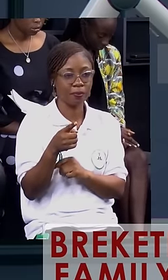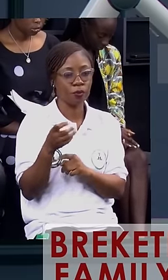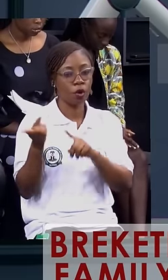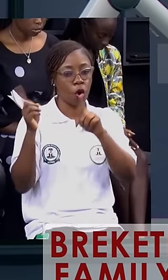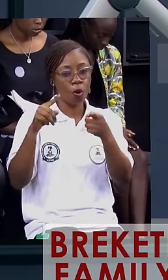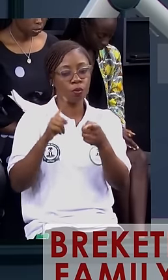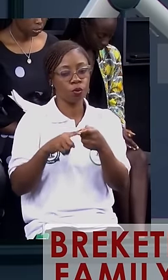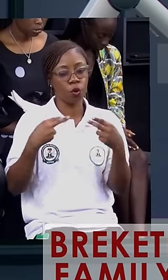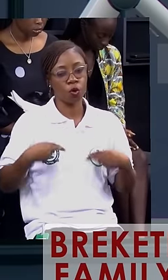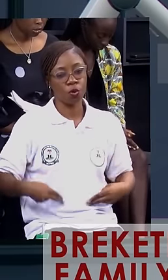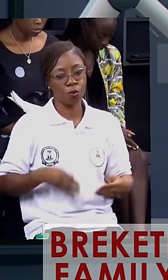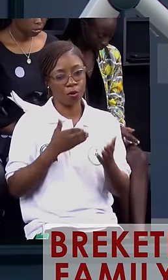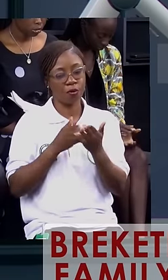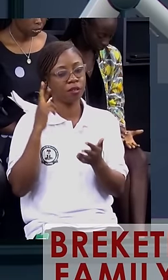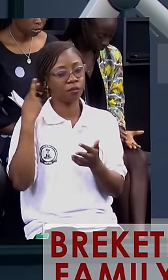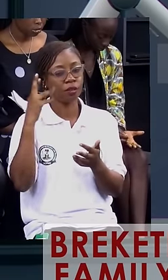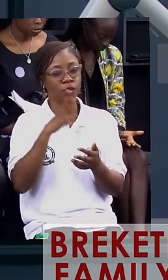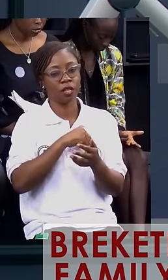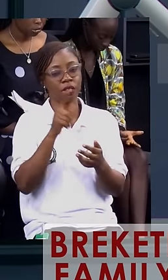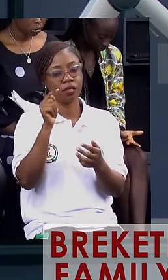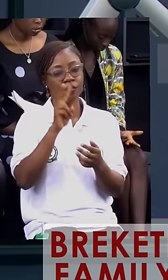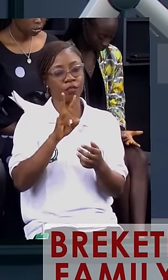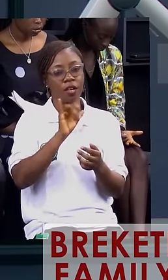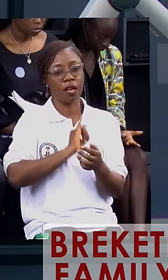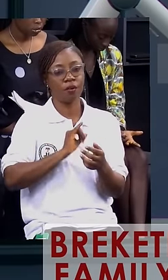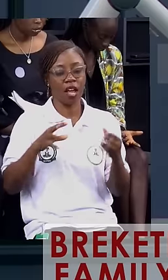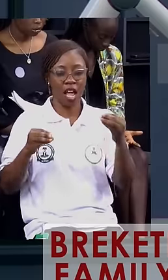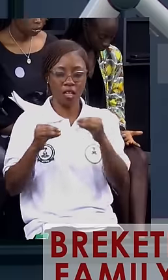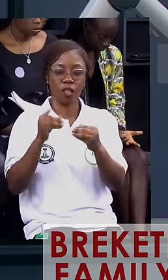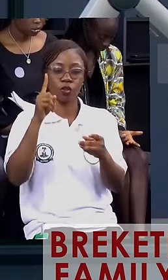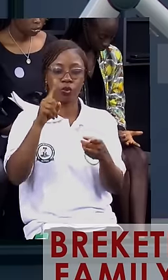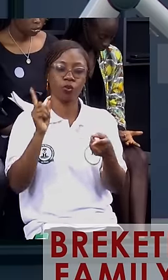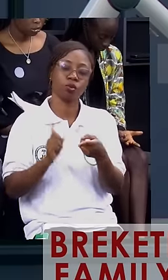Come to Human Rights Radio and Television. I will attach you.